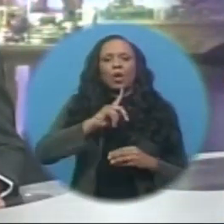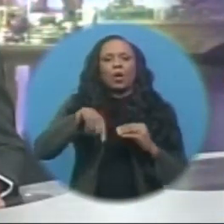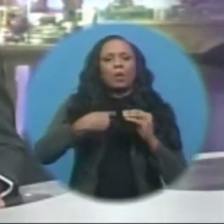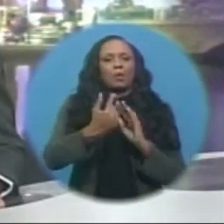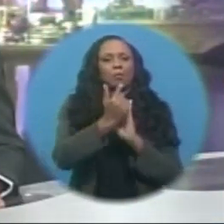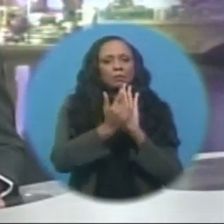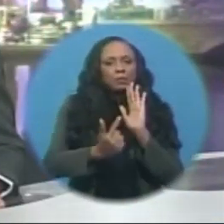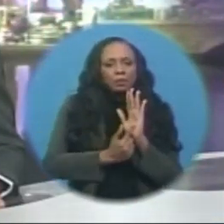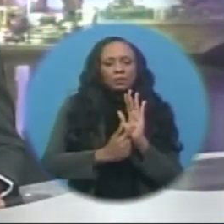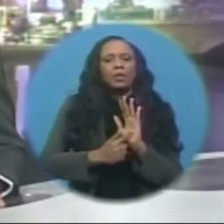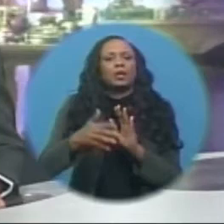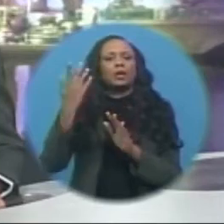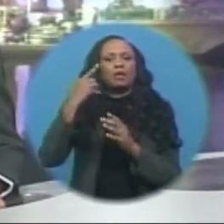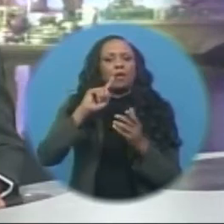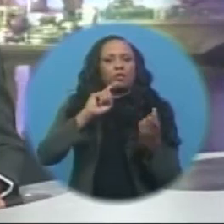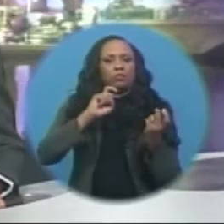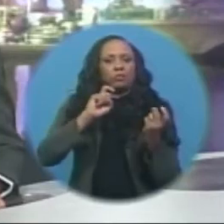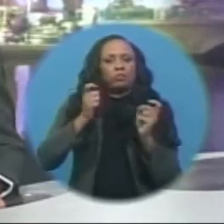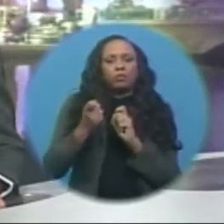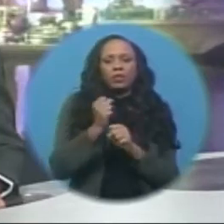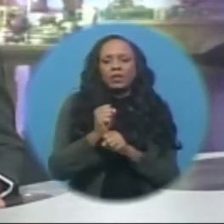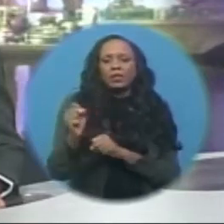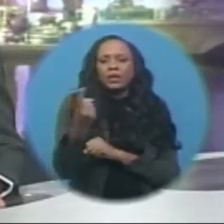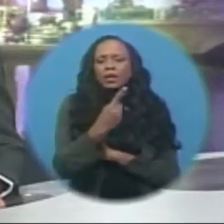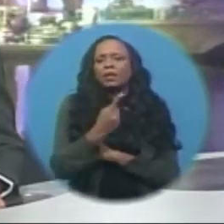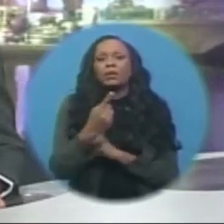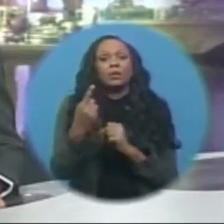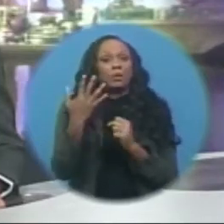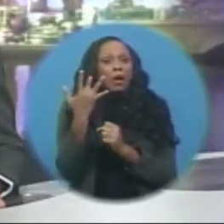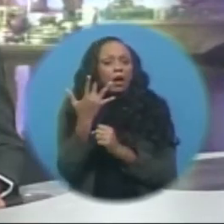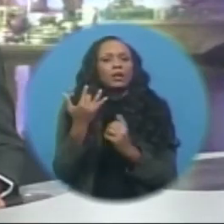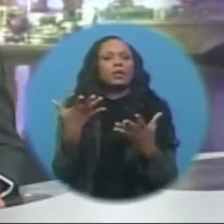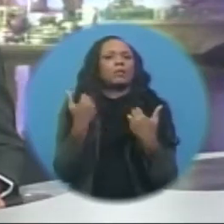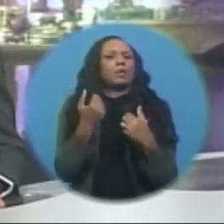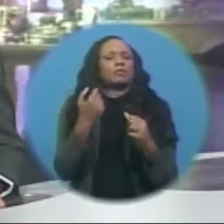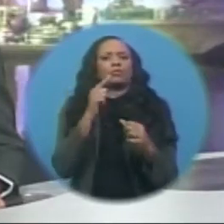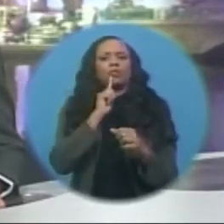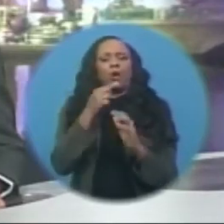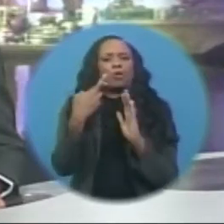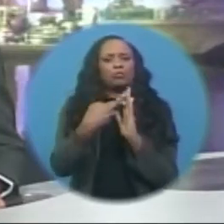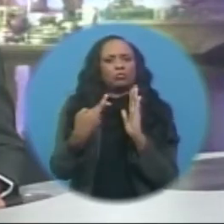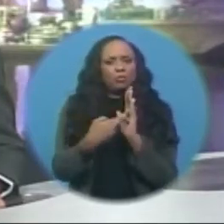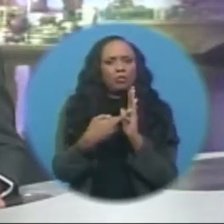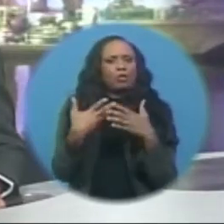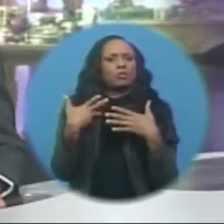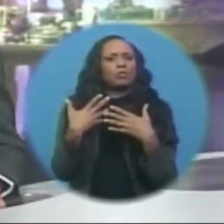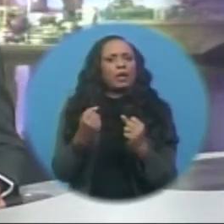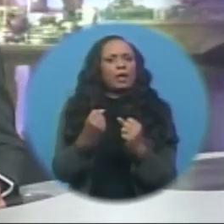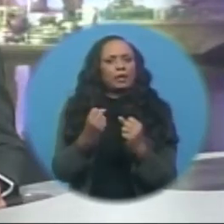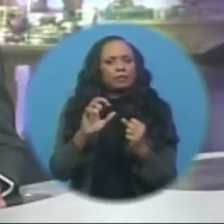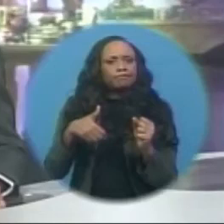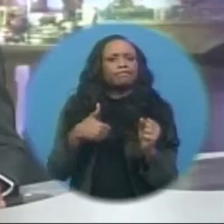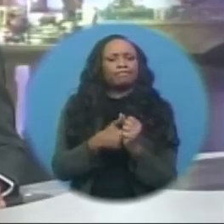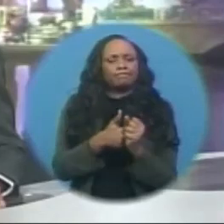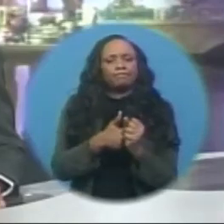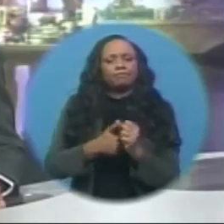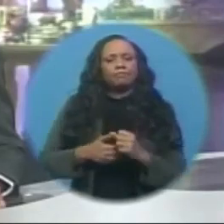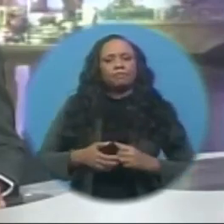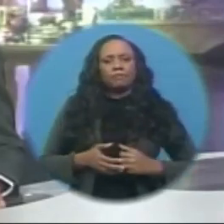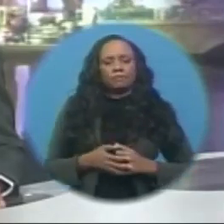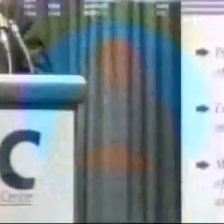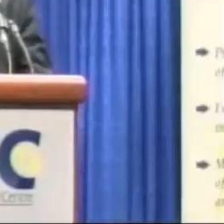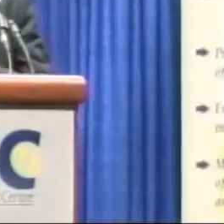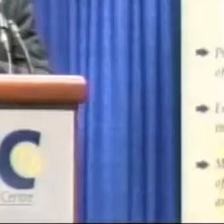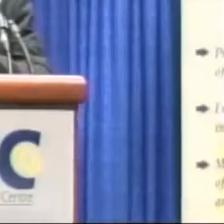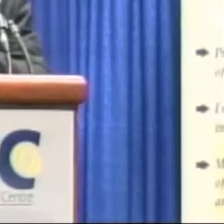be amended next year to ensure that regulatory frameworks are strengthened and to ensure the survival of the related sectors. Whilst